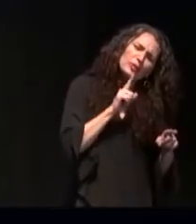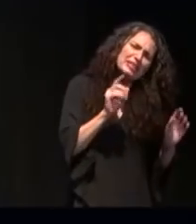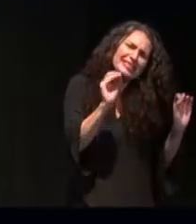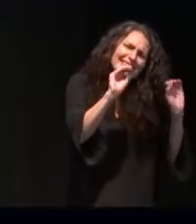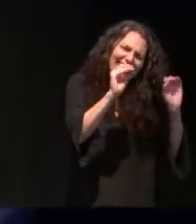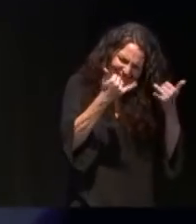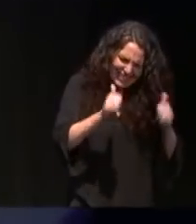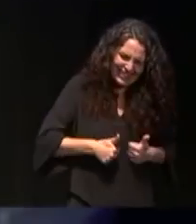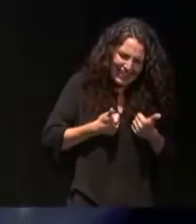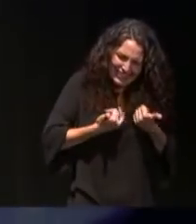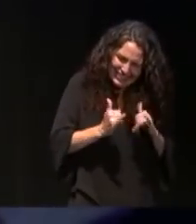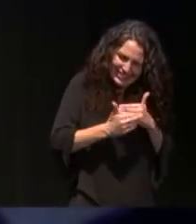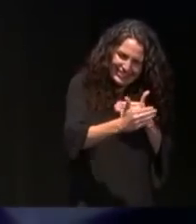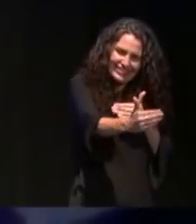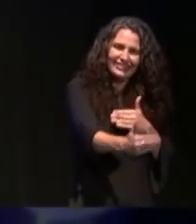here. We're still alive.